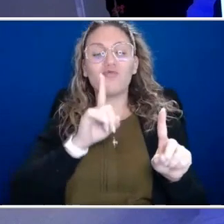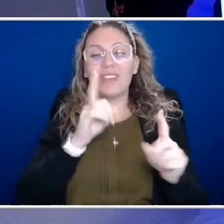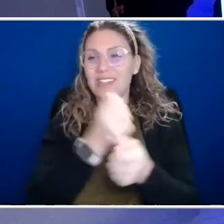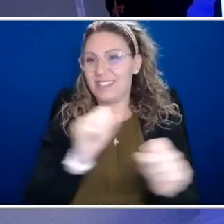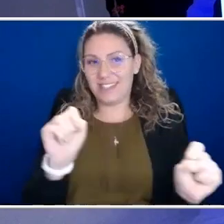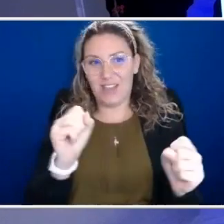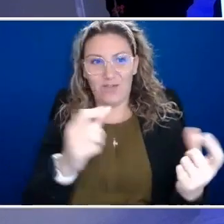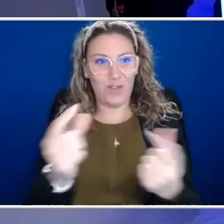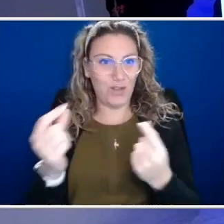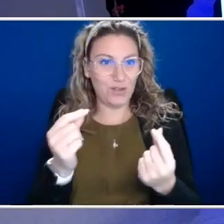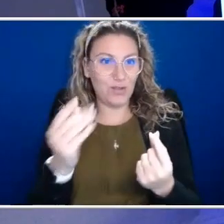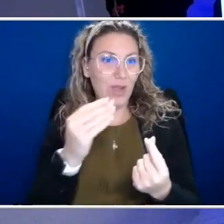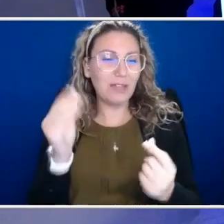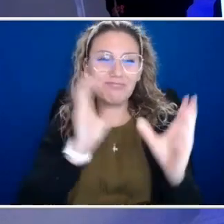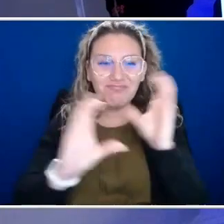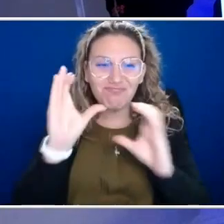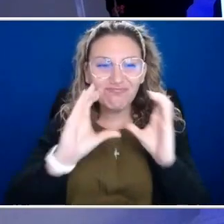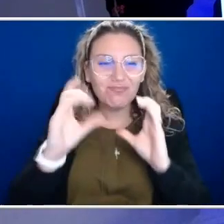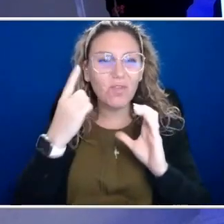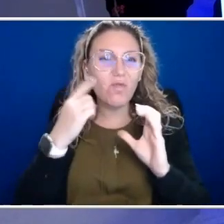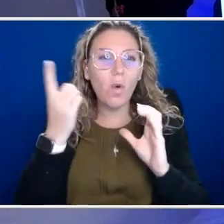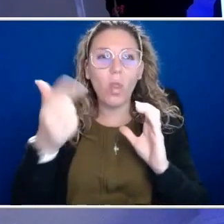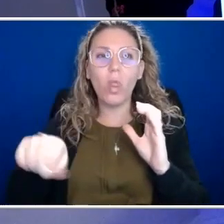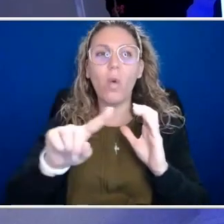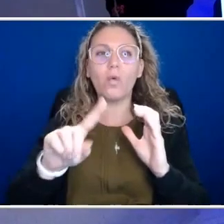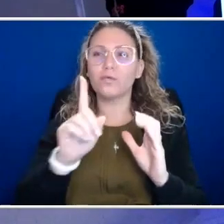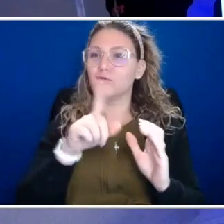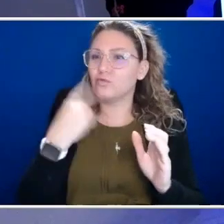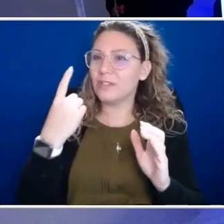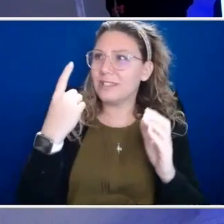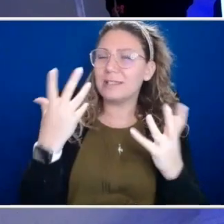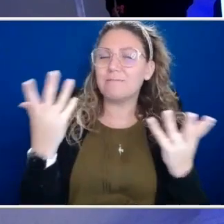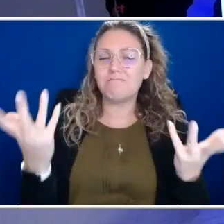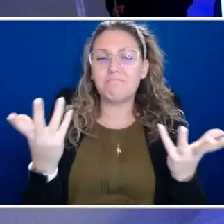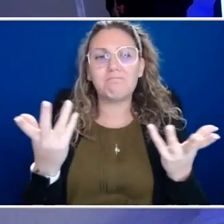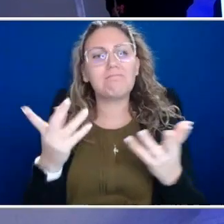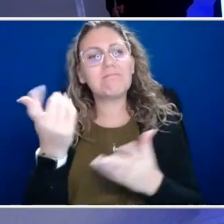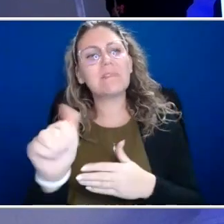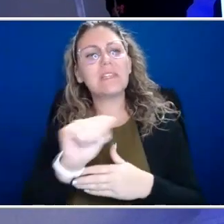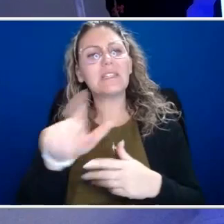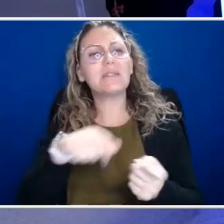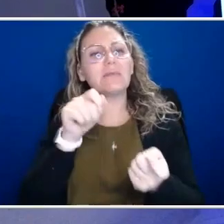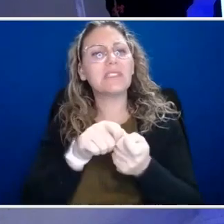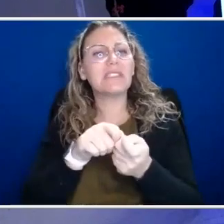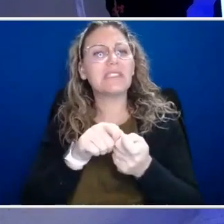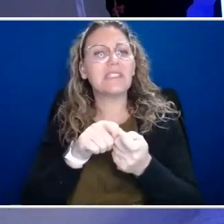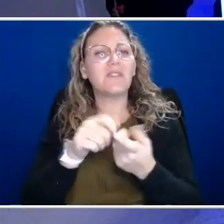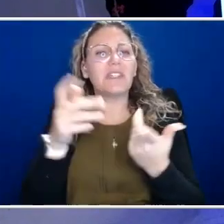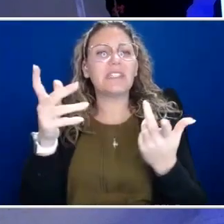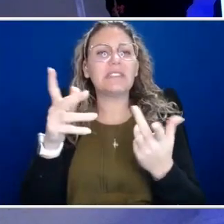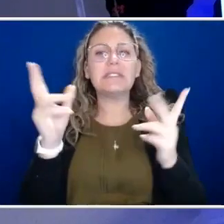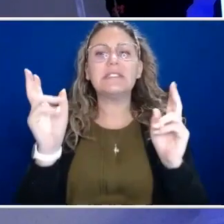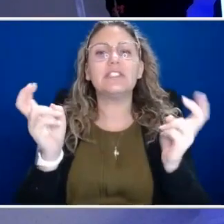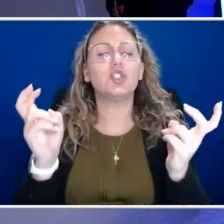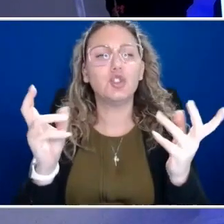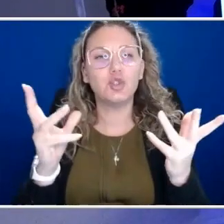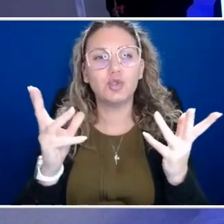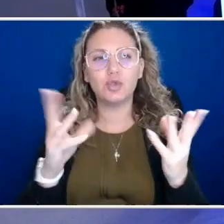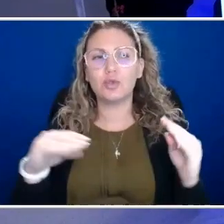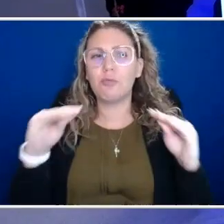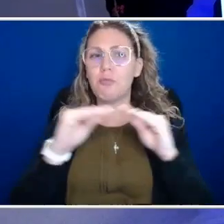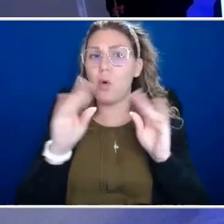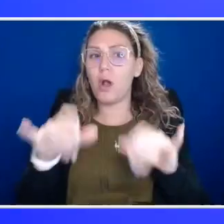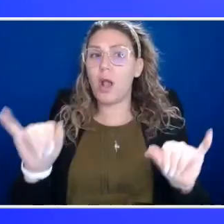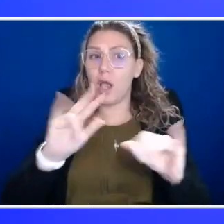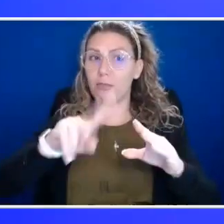any of those, risks that you might have out there. Are there any specific conditions that would make you more prone to falls?